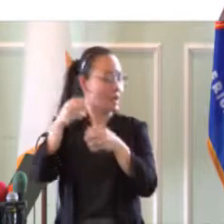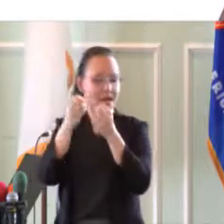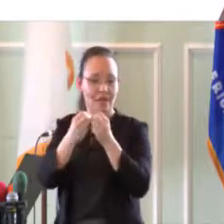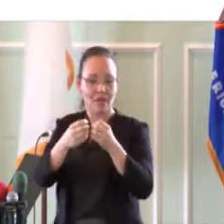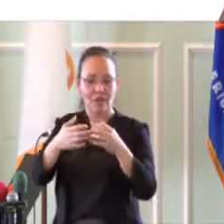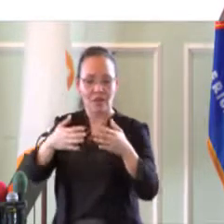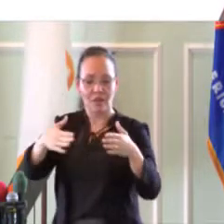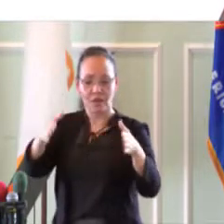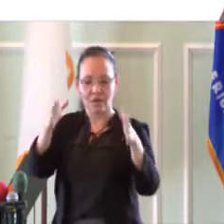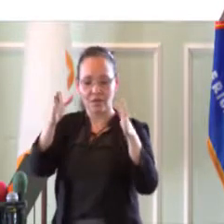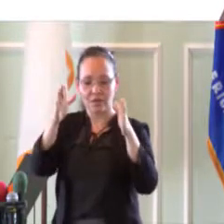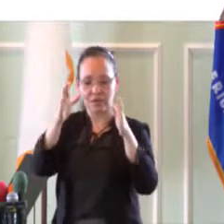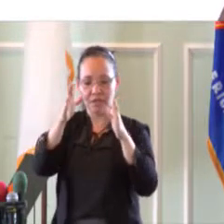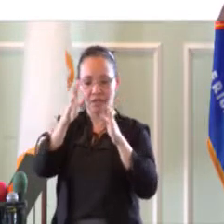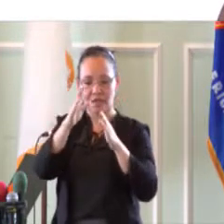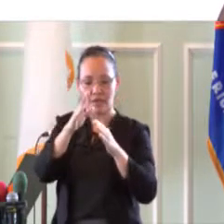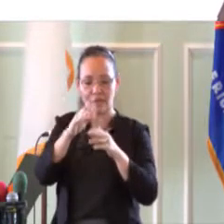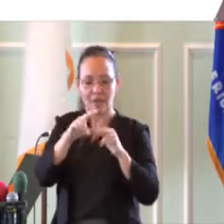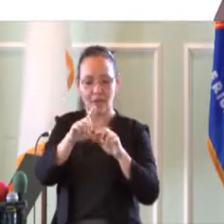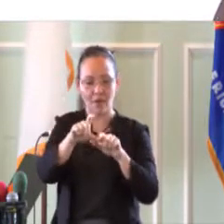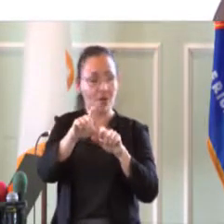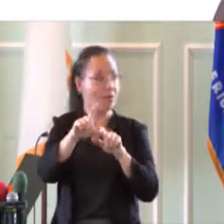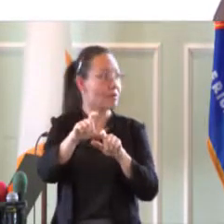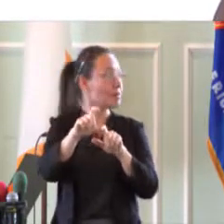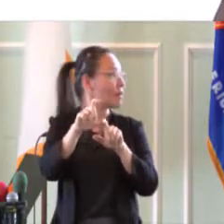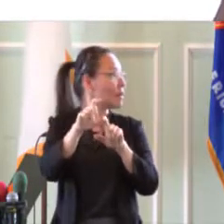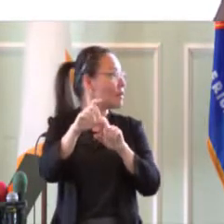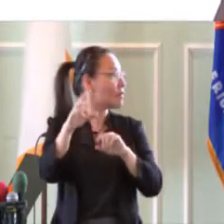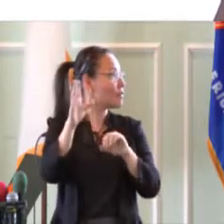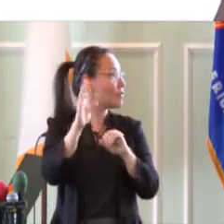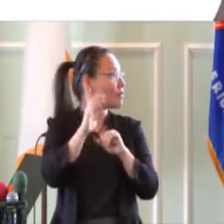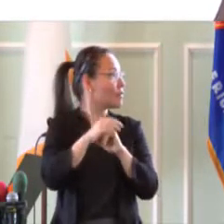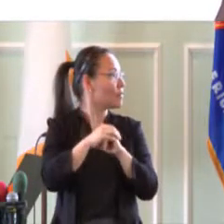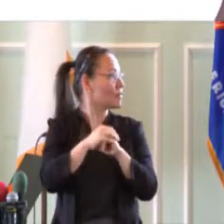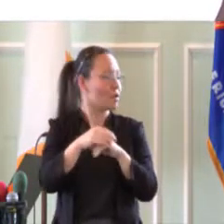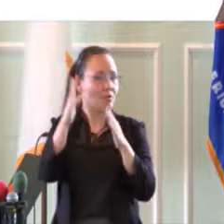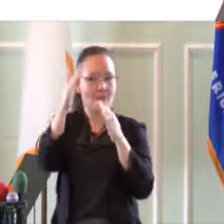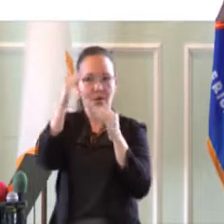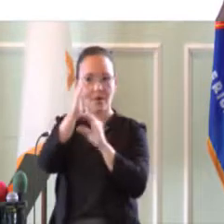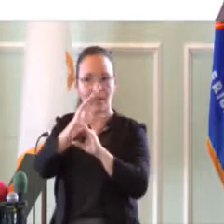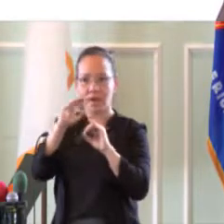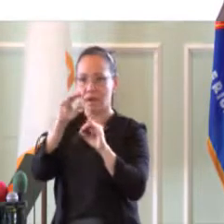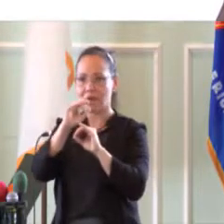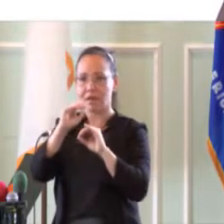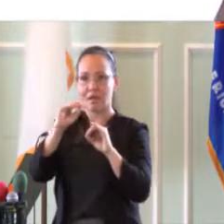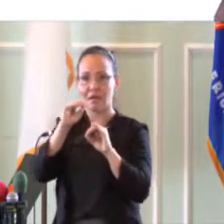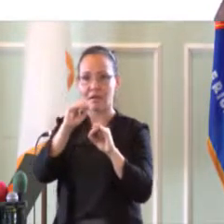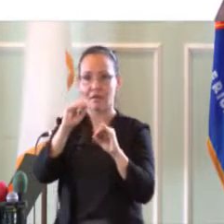were it not for